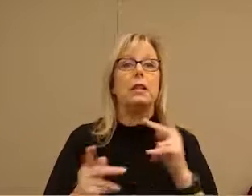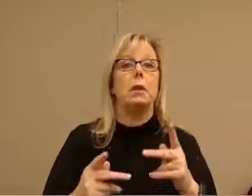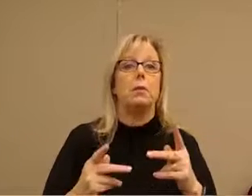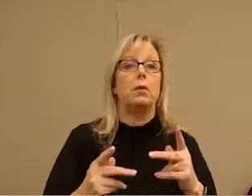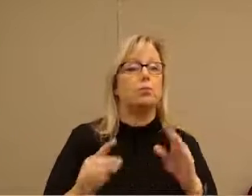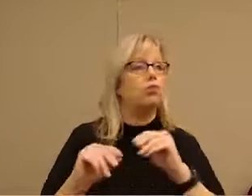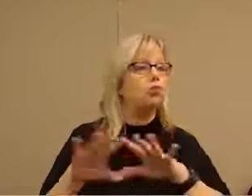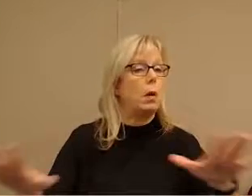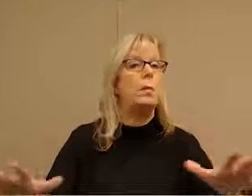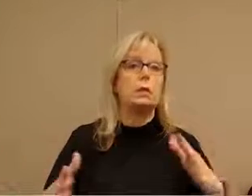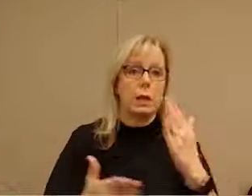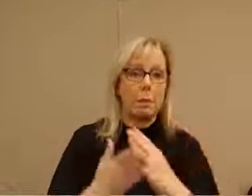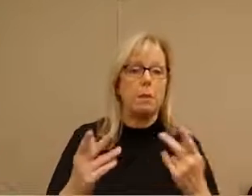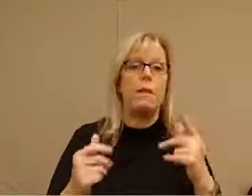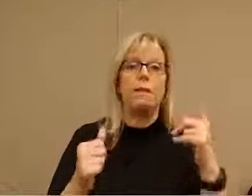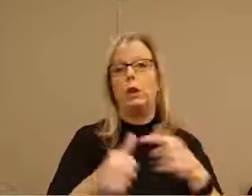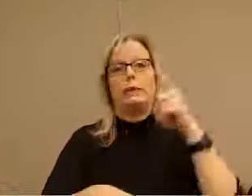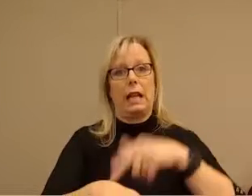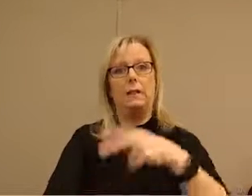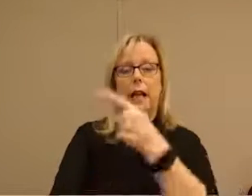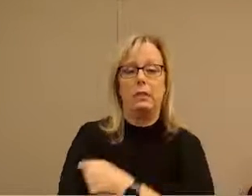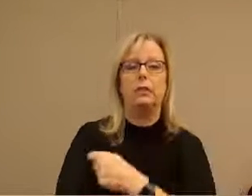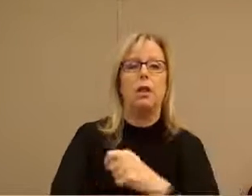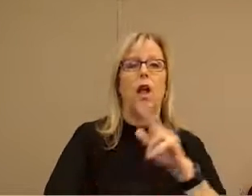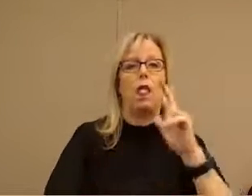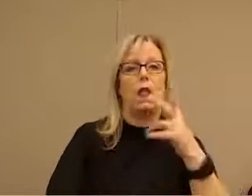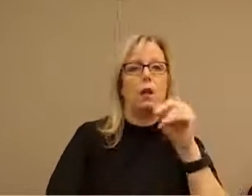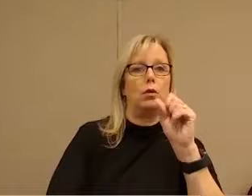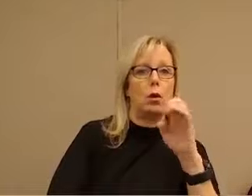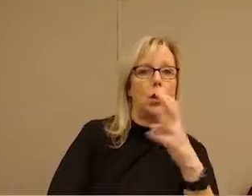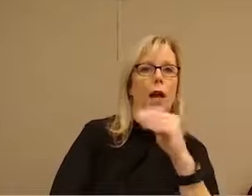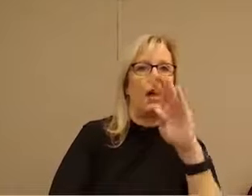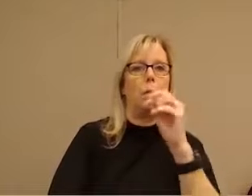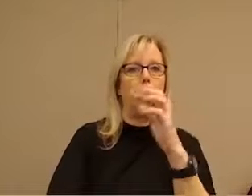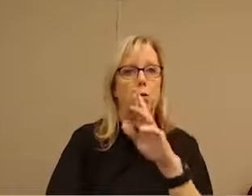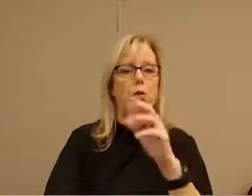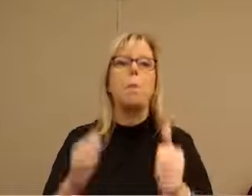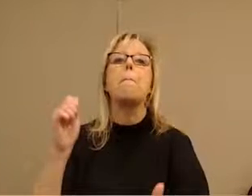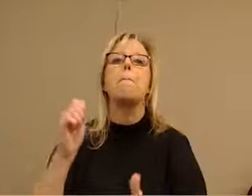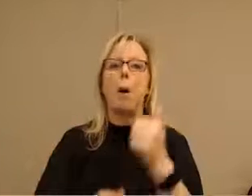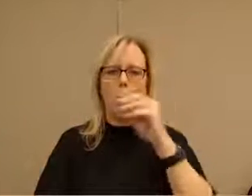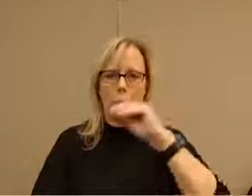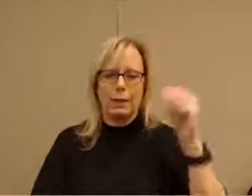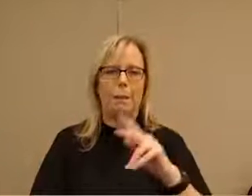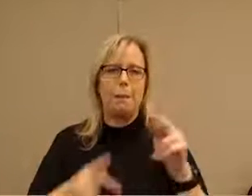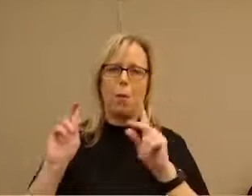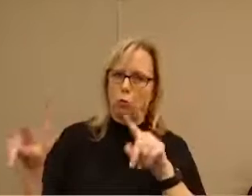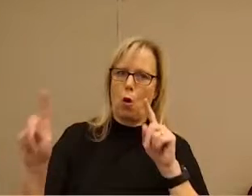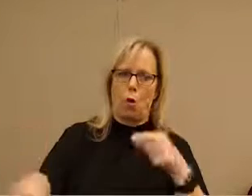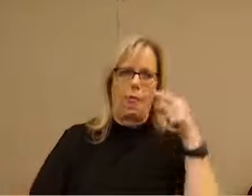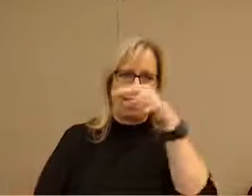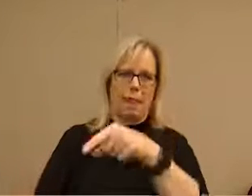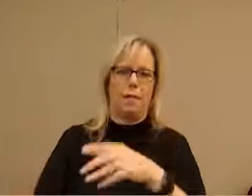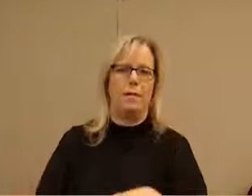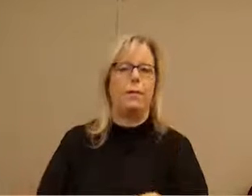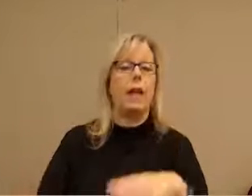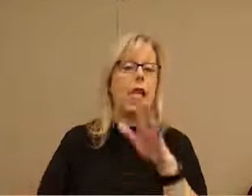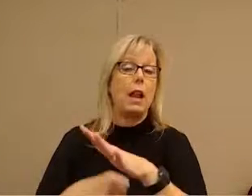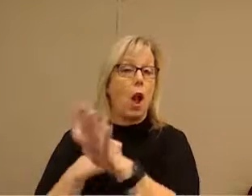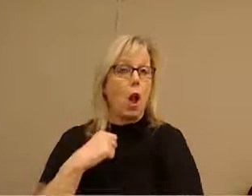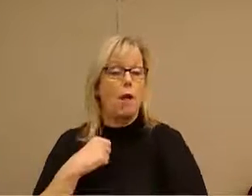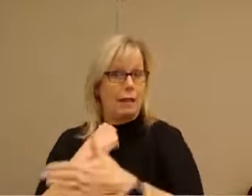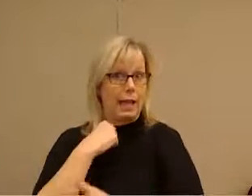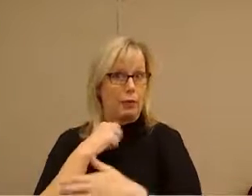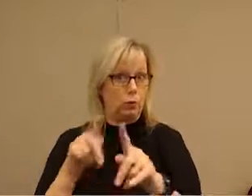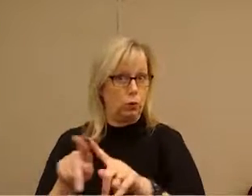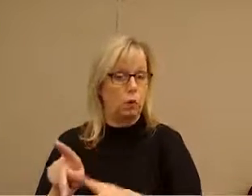word out, obviously. So obviously our third doses and our boosters comprise the majority of doses given at that location and countywide as